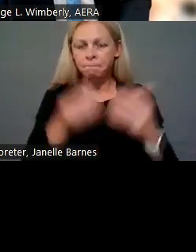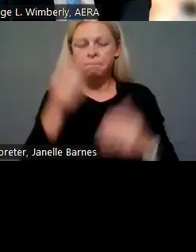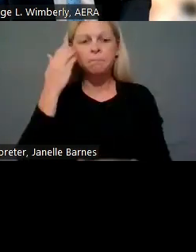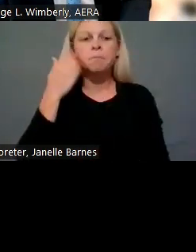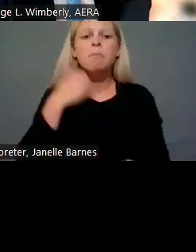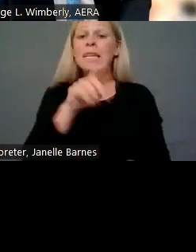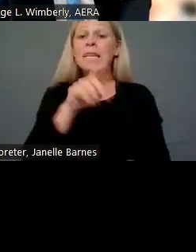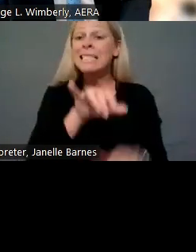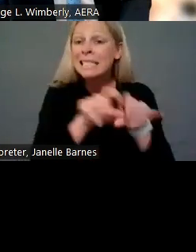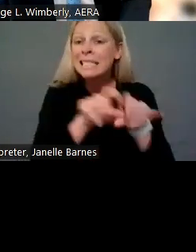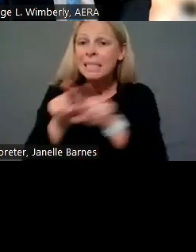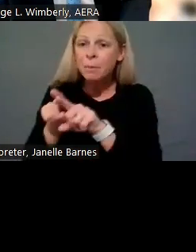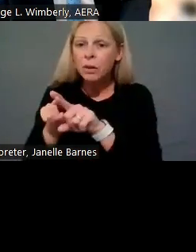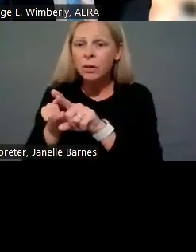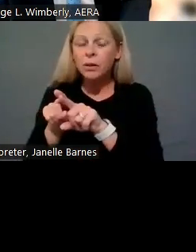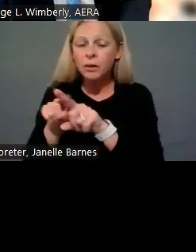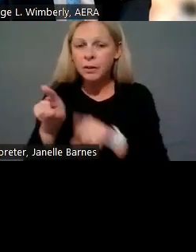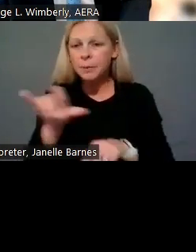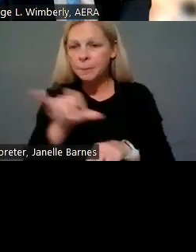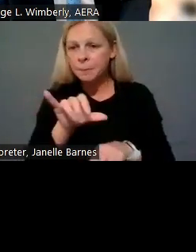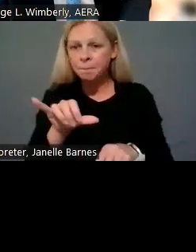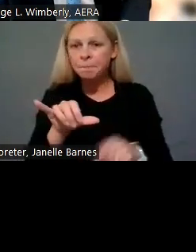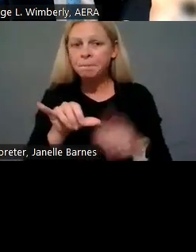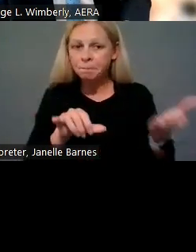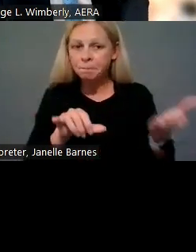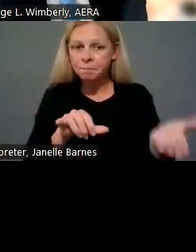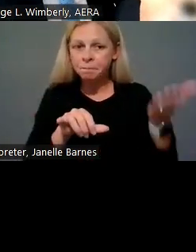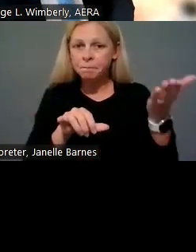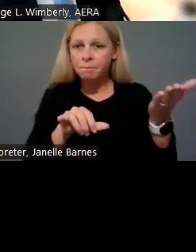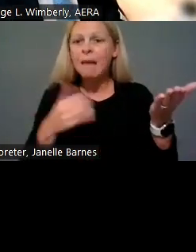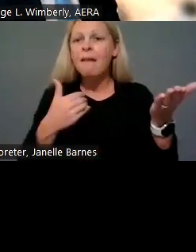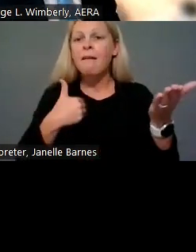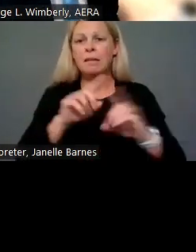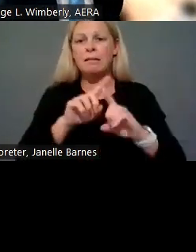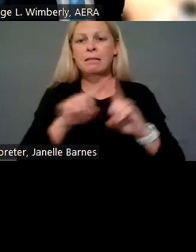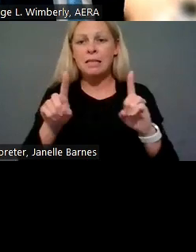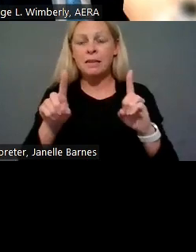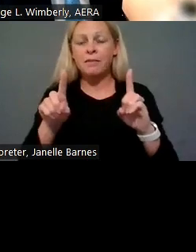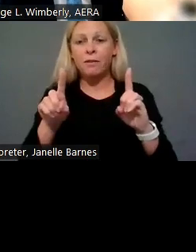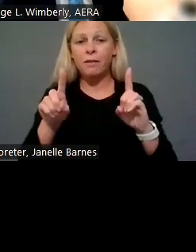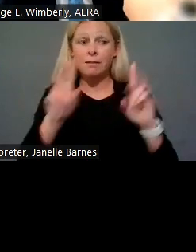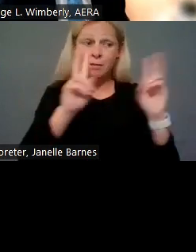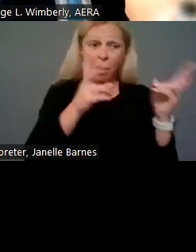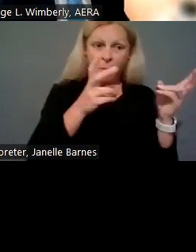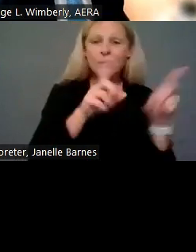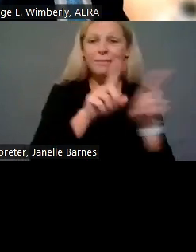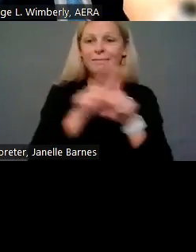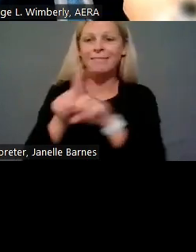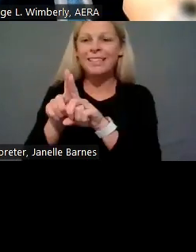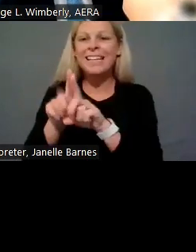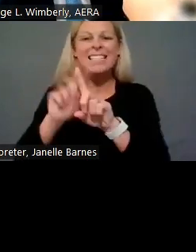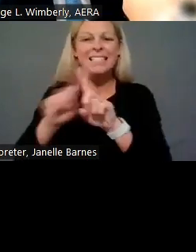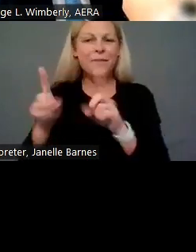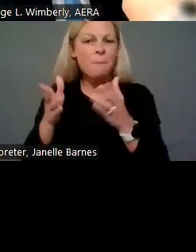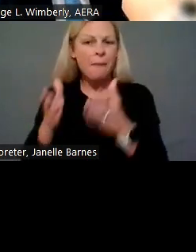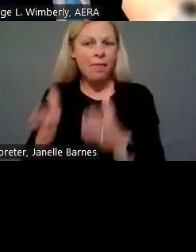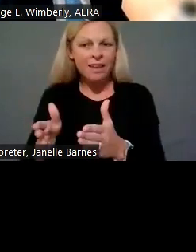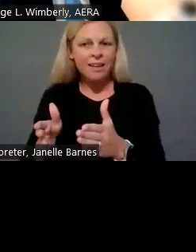Similarly, along the same line, various methods. We're open for this